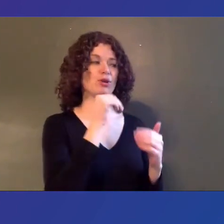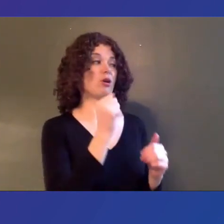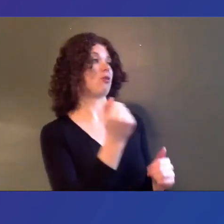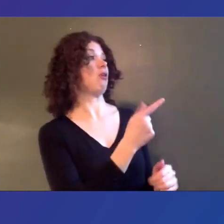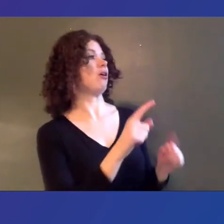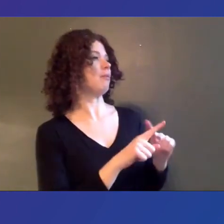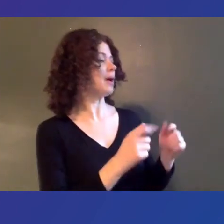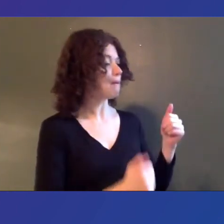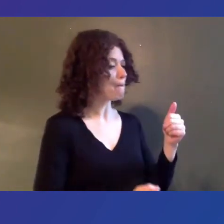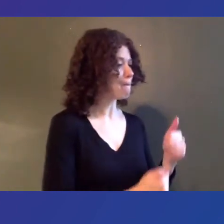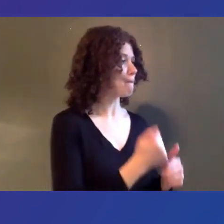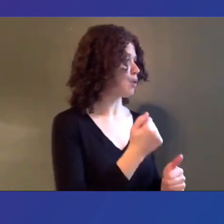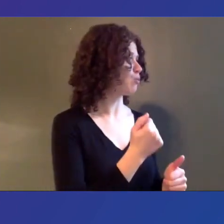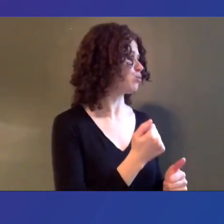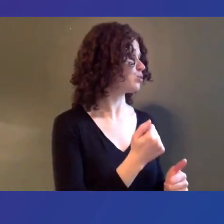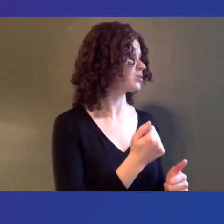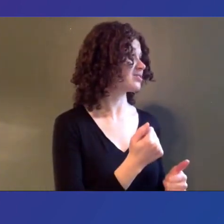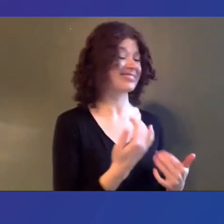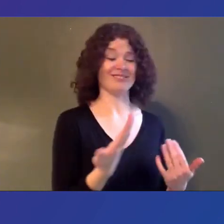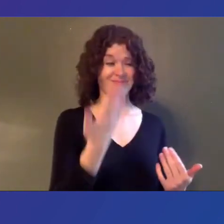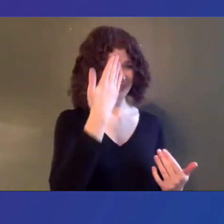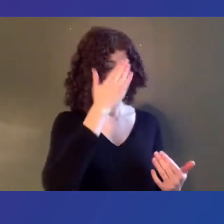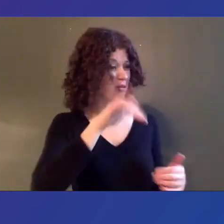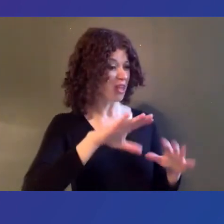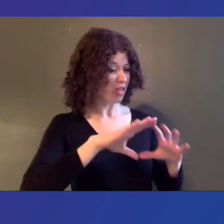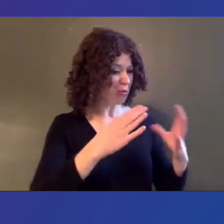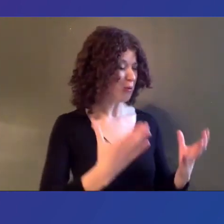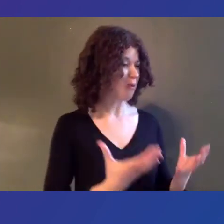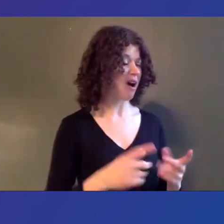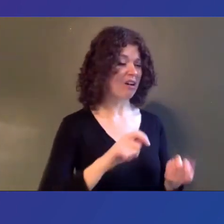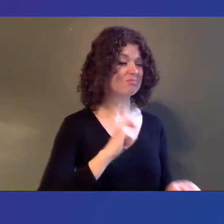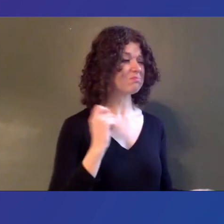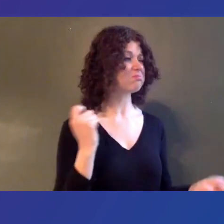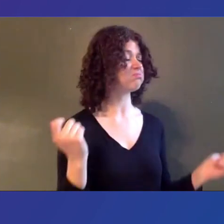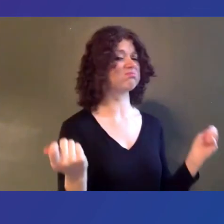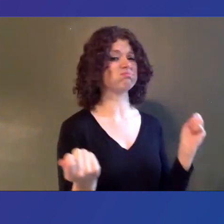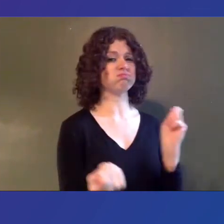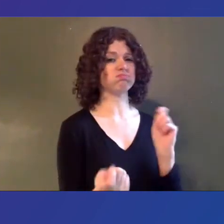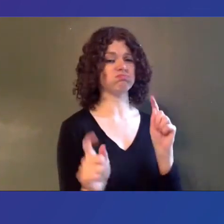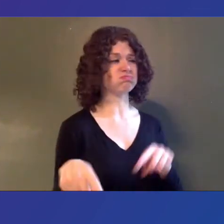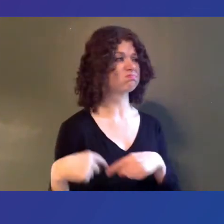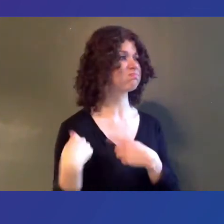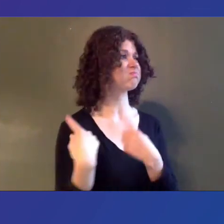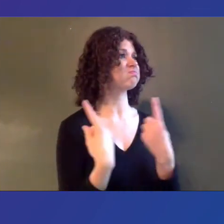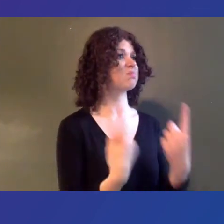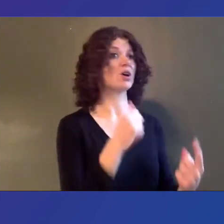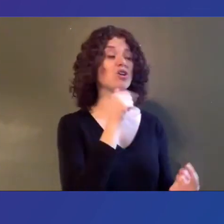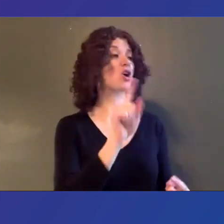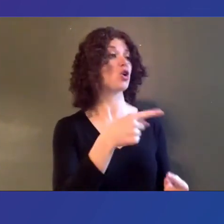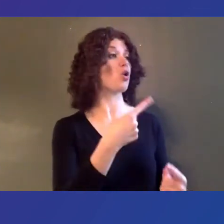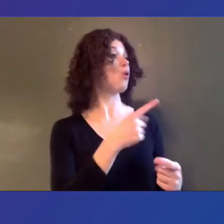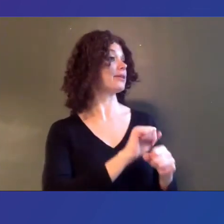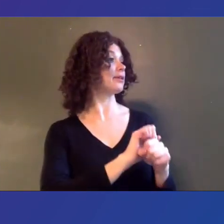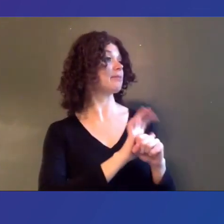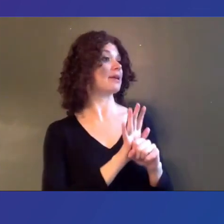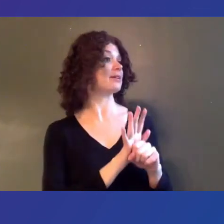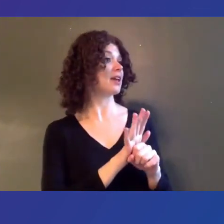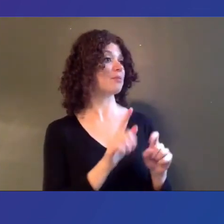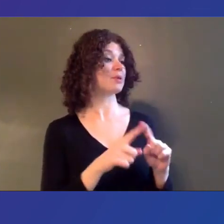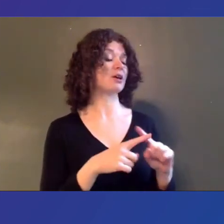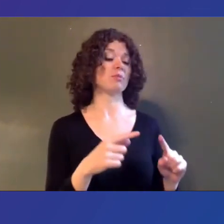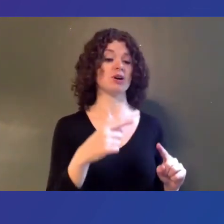you know, the world is different since not only pandemic exposing everything, but George